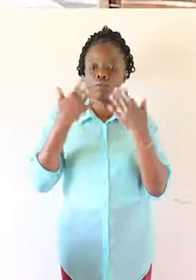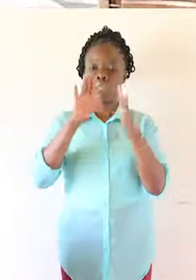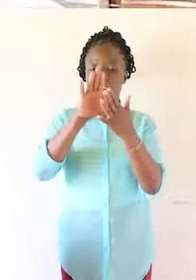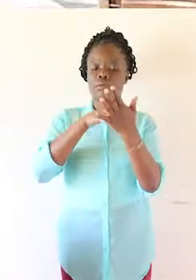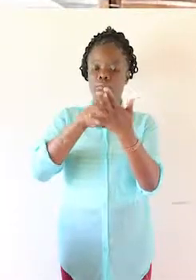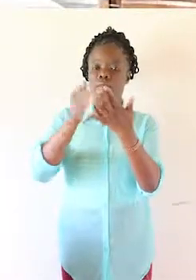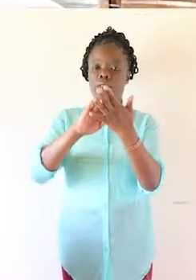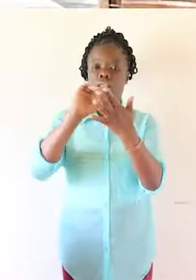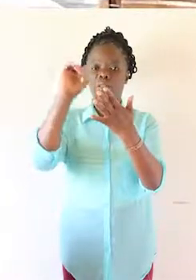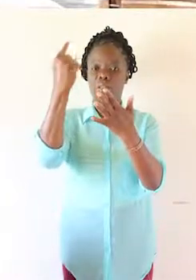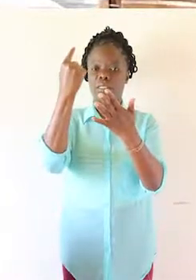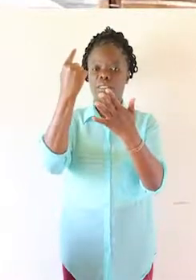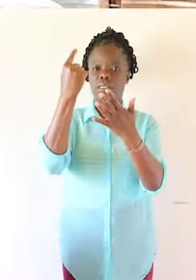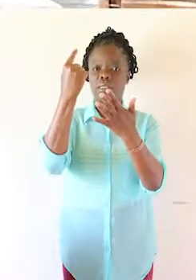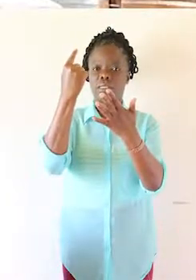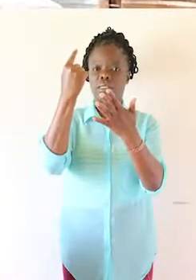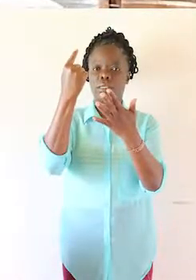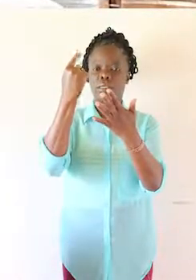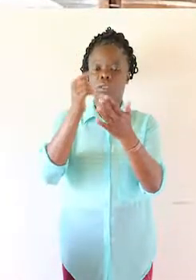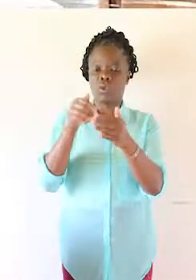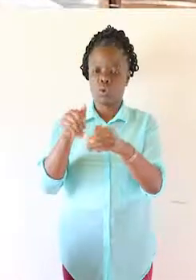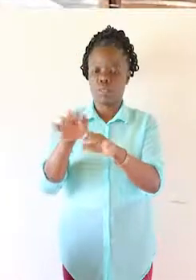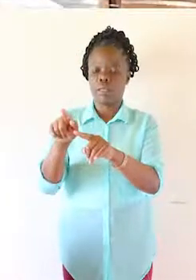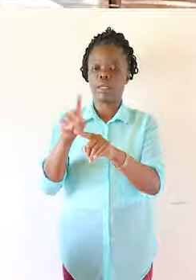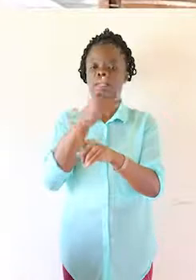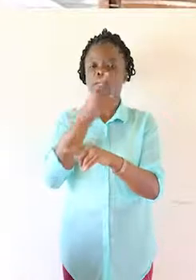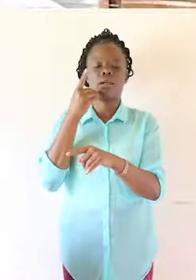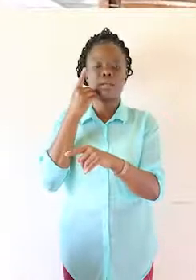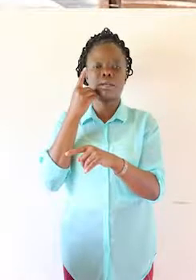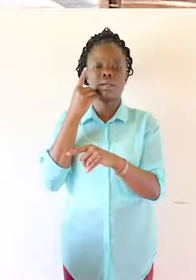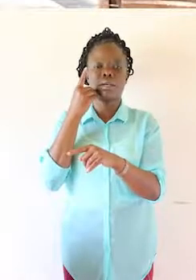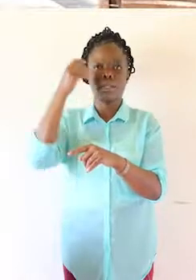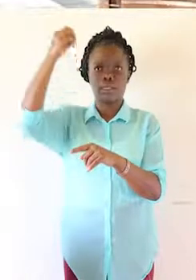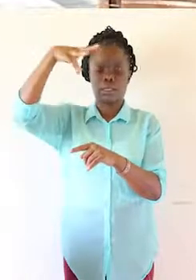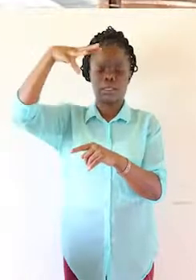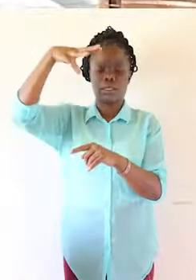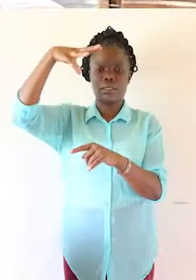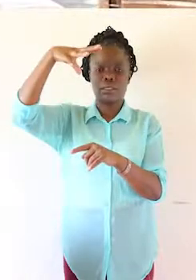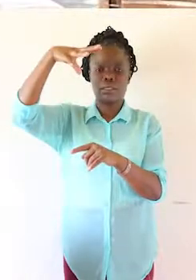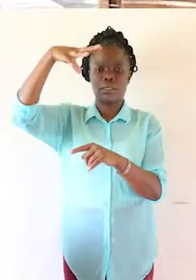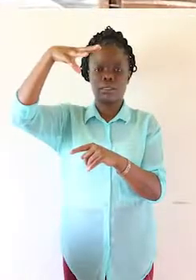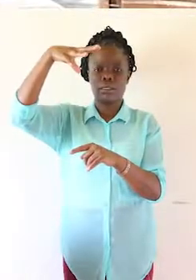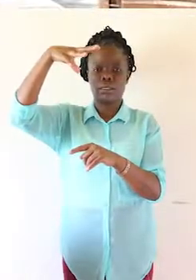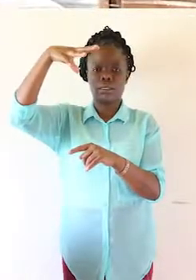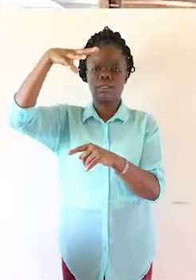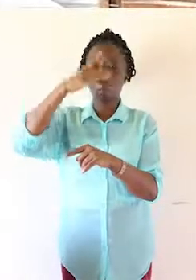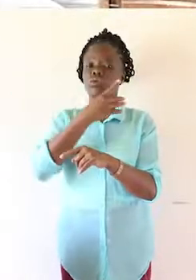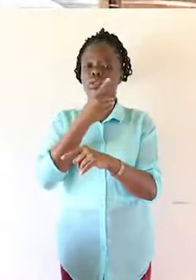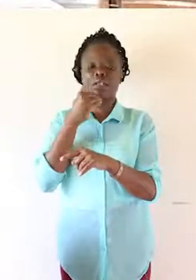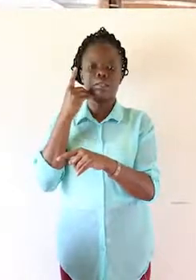After you finished applying the first coat, you let it there to dry in the sun.